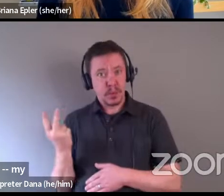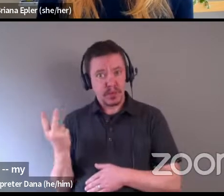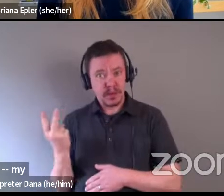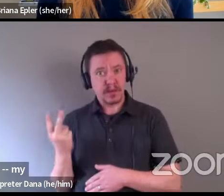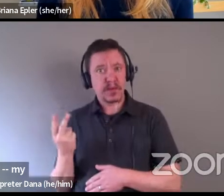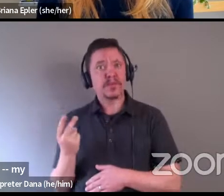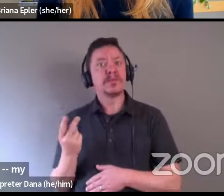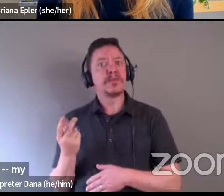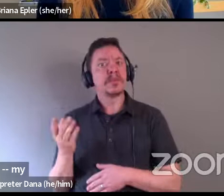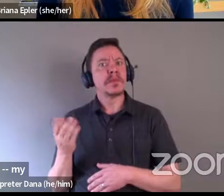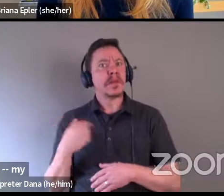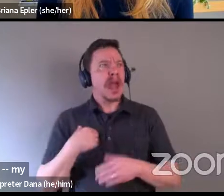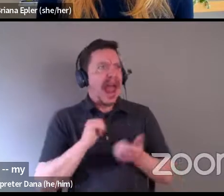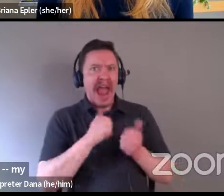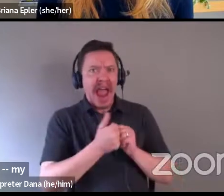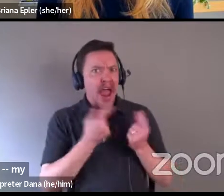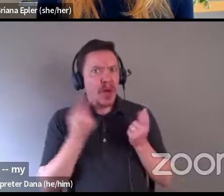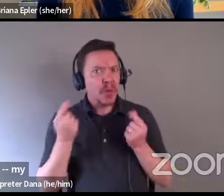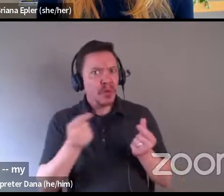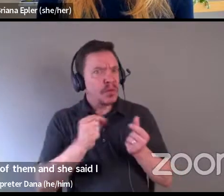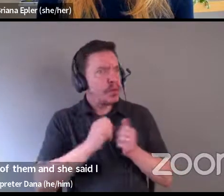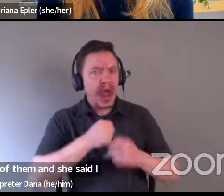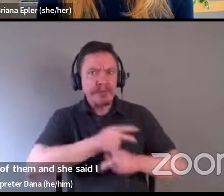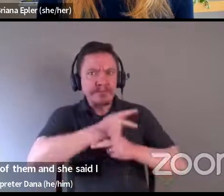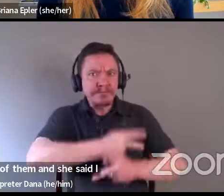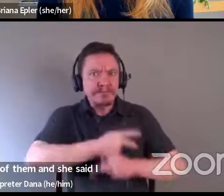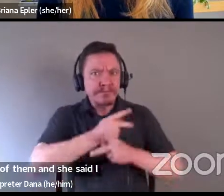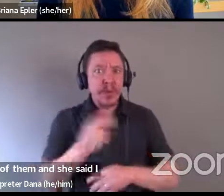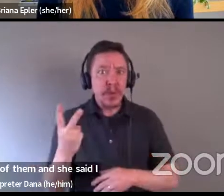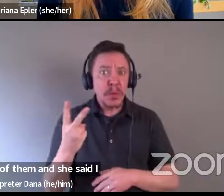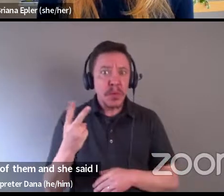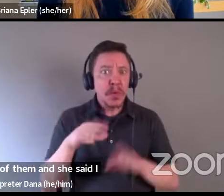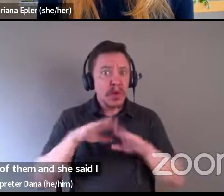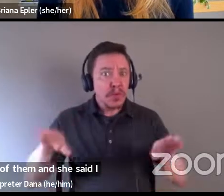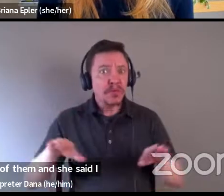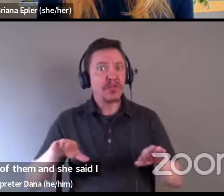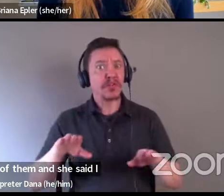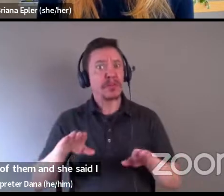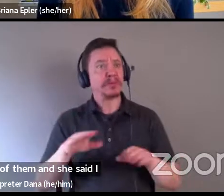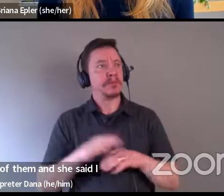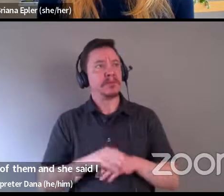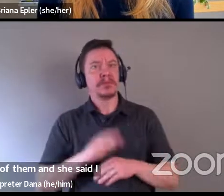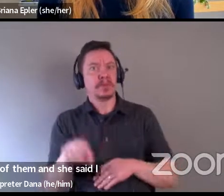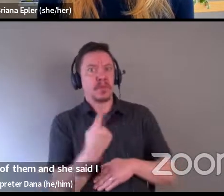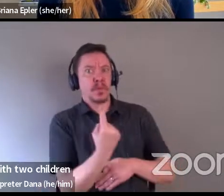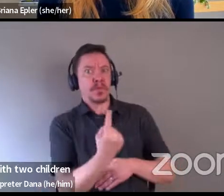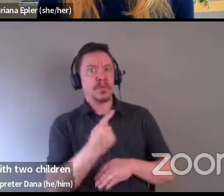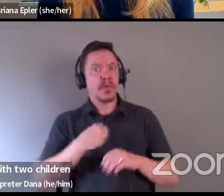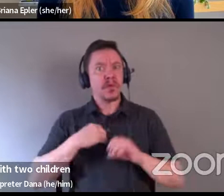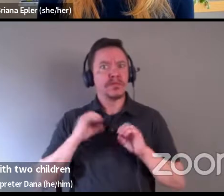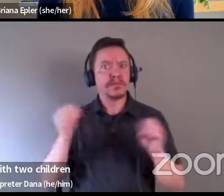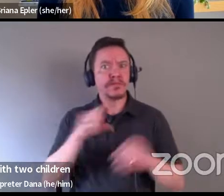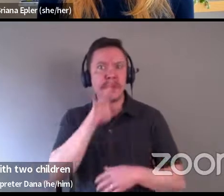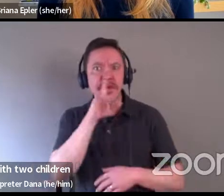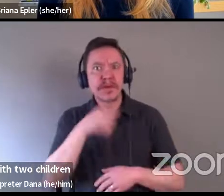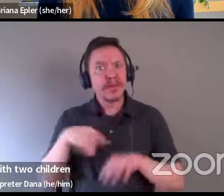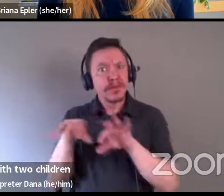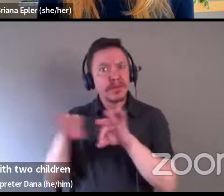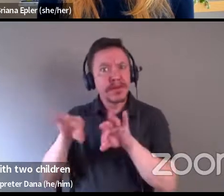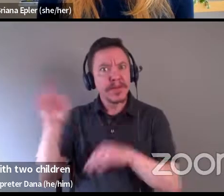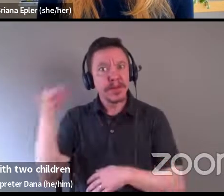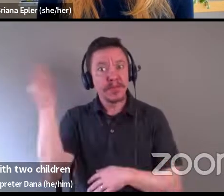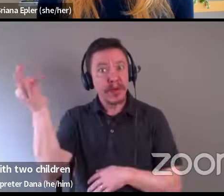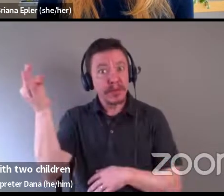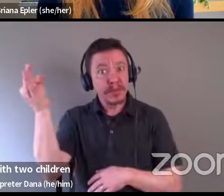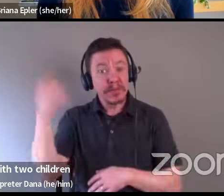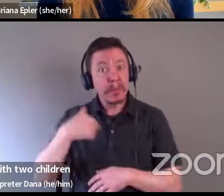She said, I didn't know how you manage with two children on your own in a country where you don't speak the language. But I did. I can't remember